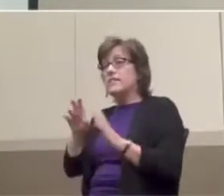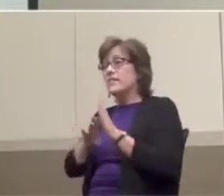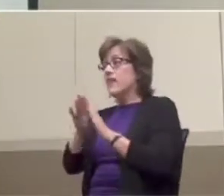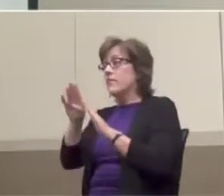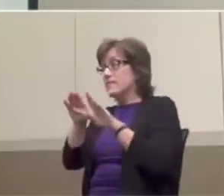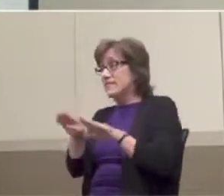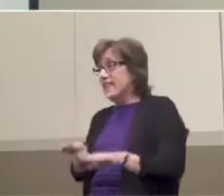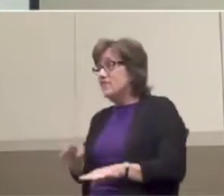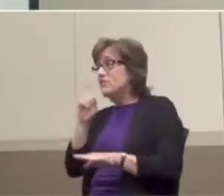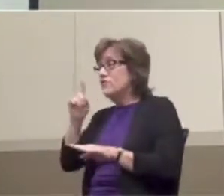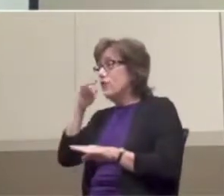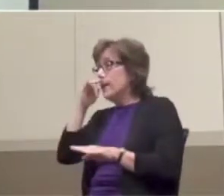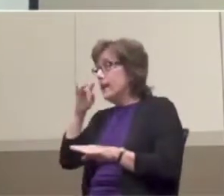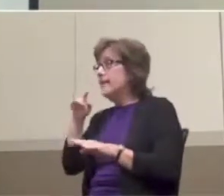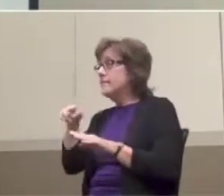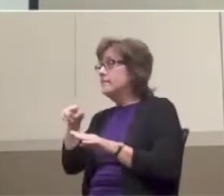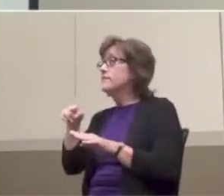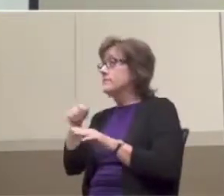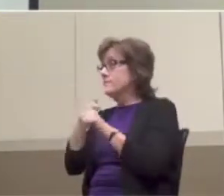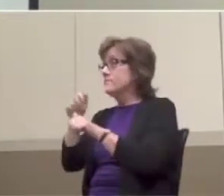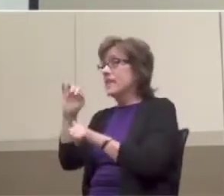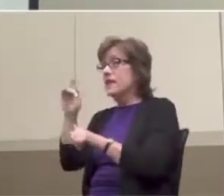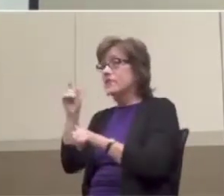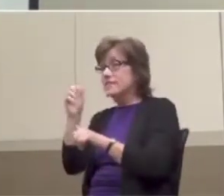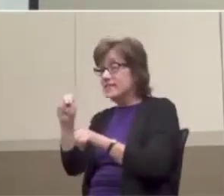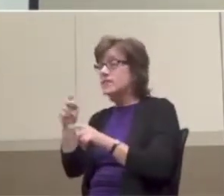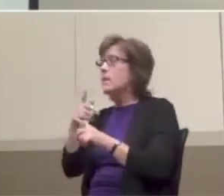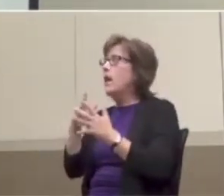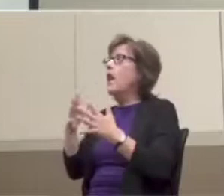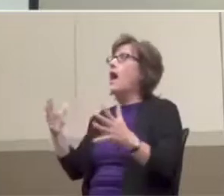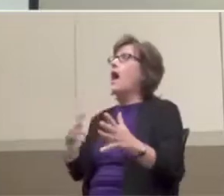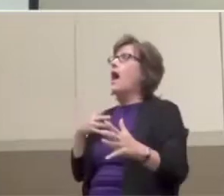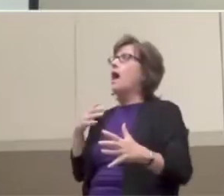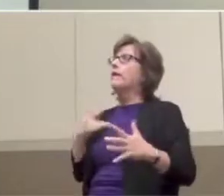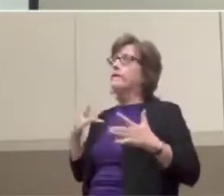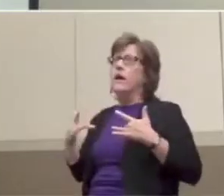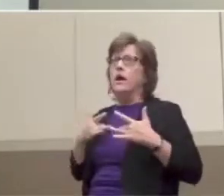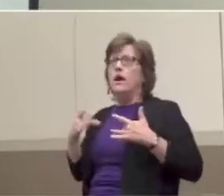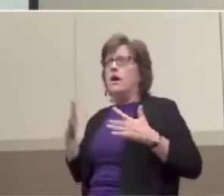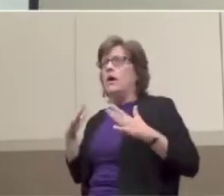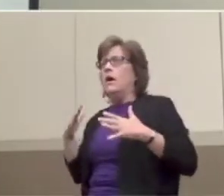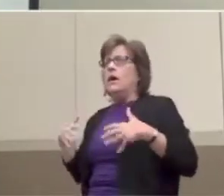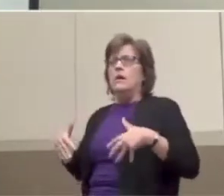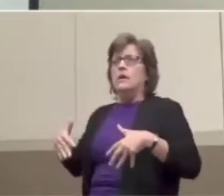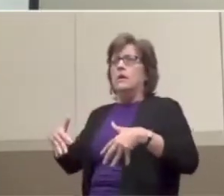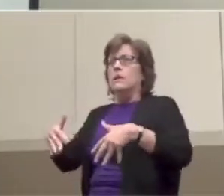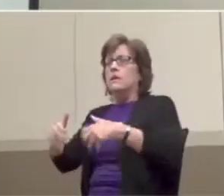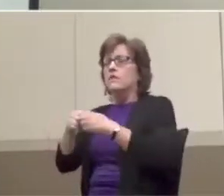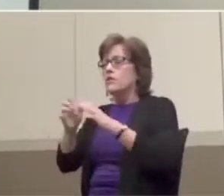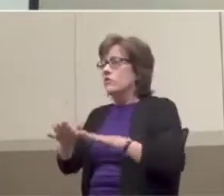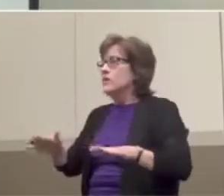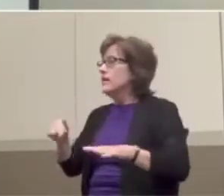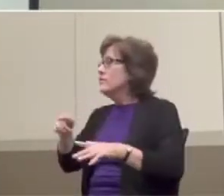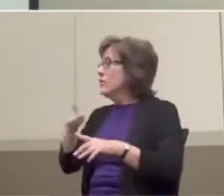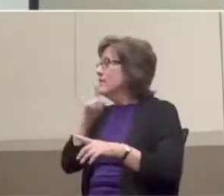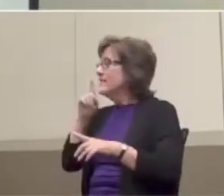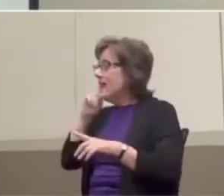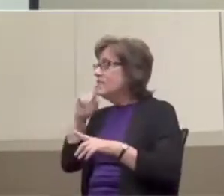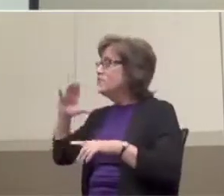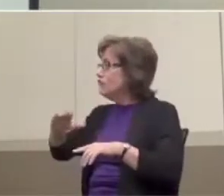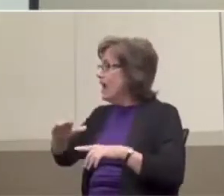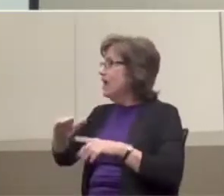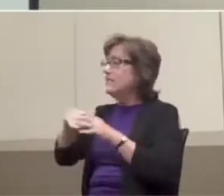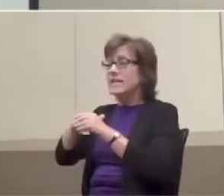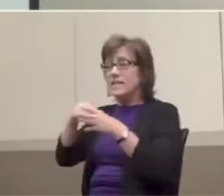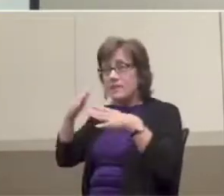lot of angst in childhood, a lot of angst and potential for that. And so if you have a deaf child who's in a